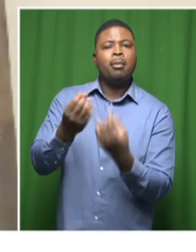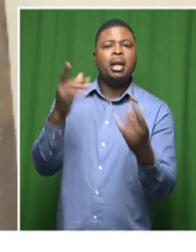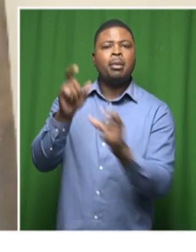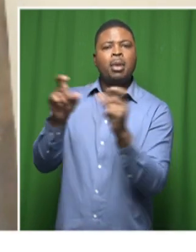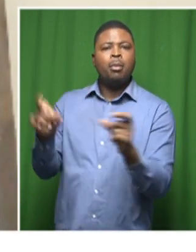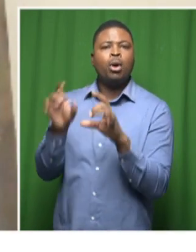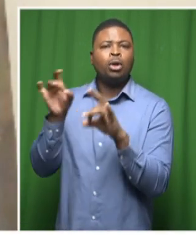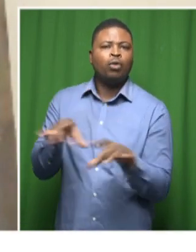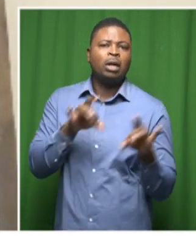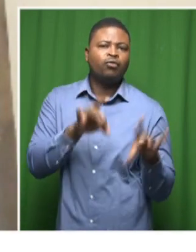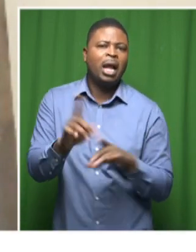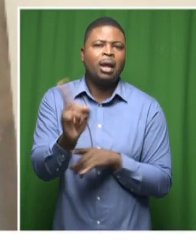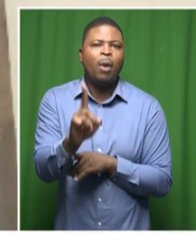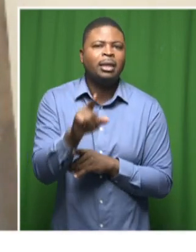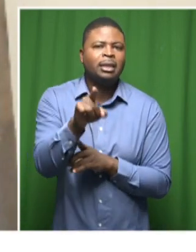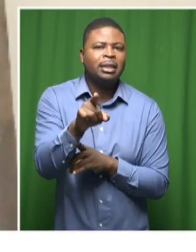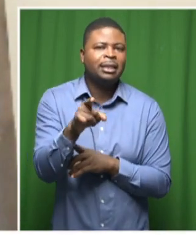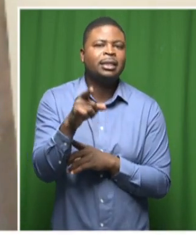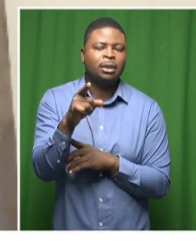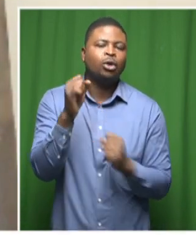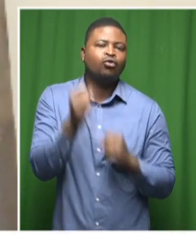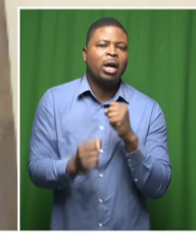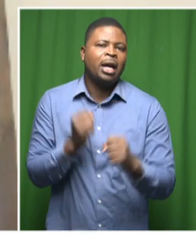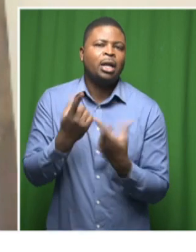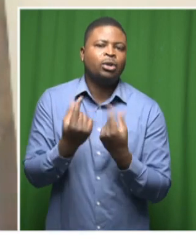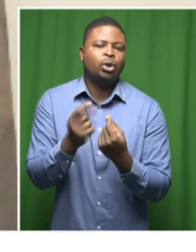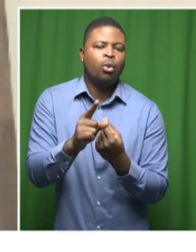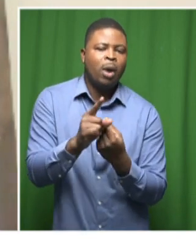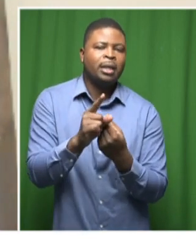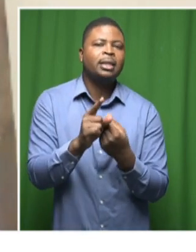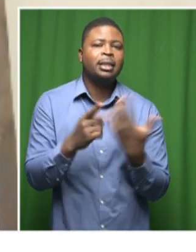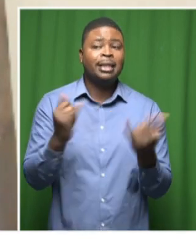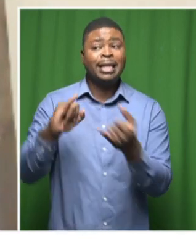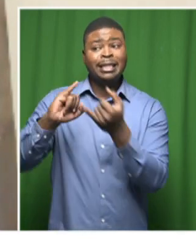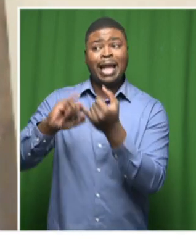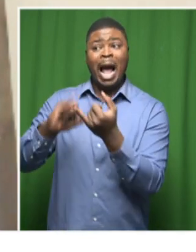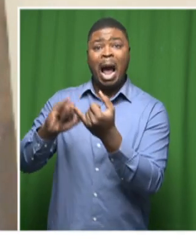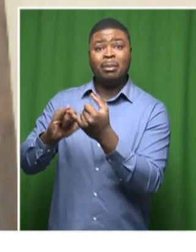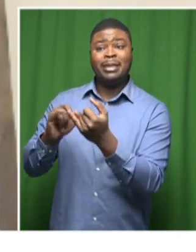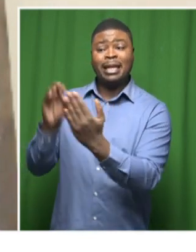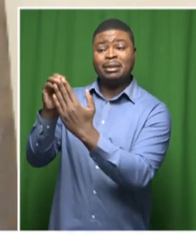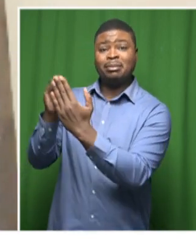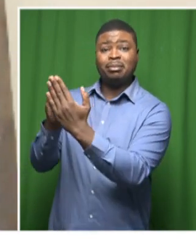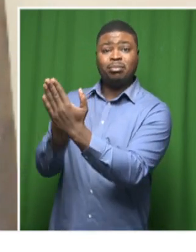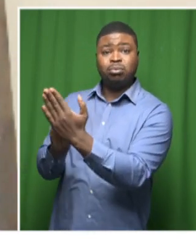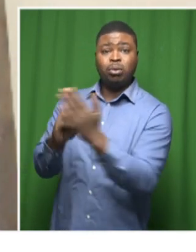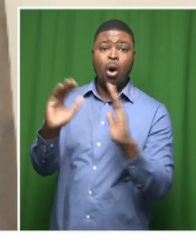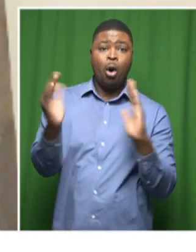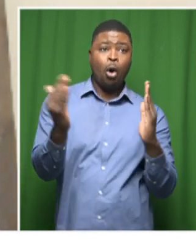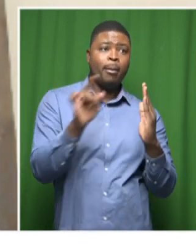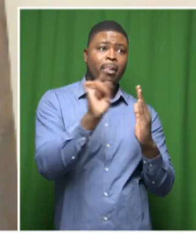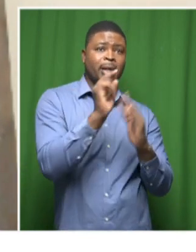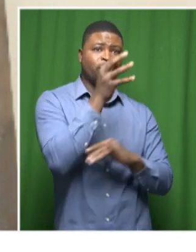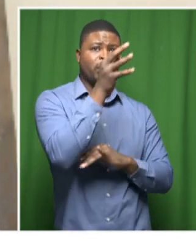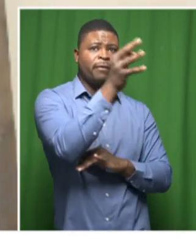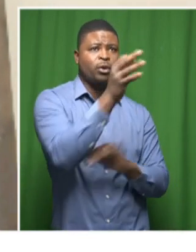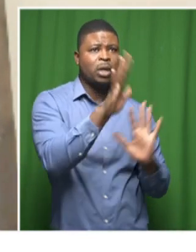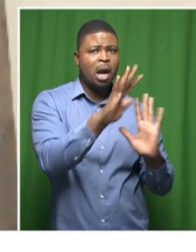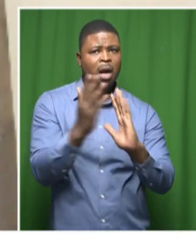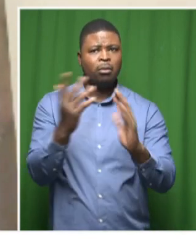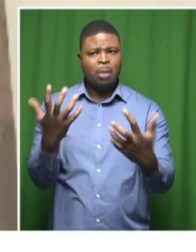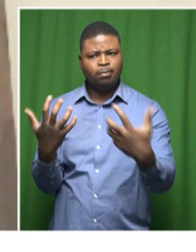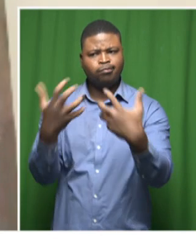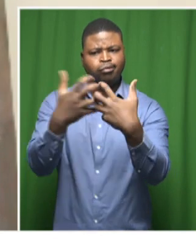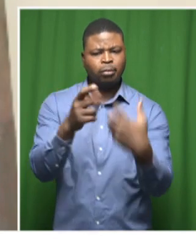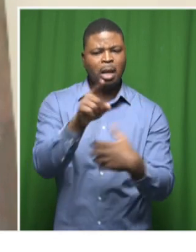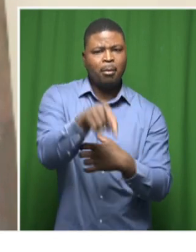is with matching the list of subjects with what we expect the future to be. And I think that that's